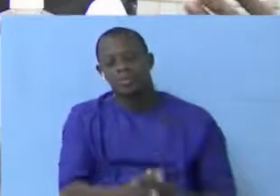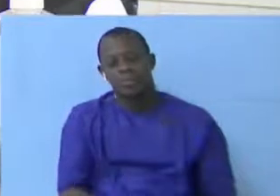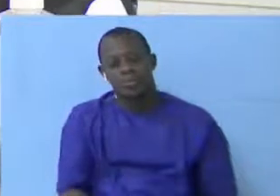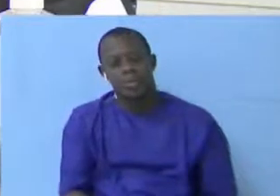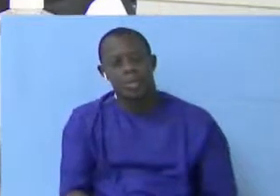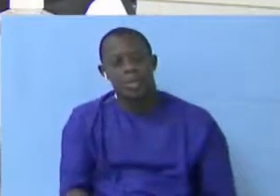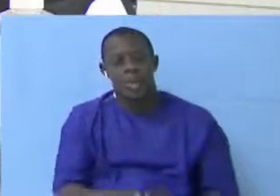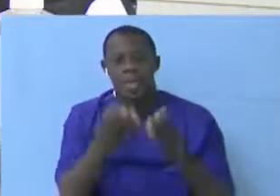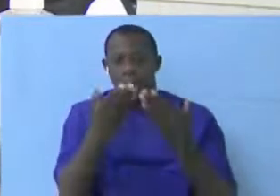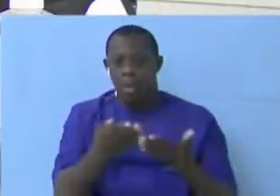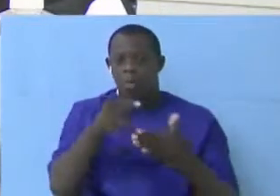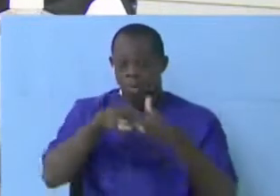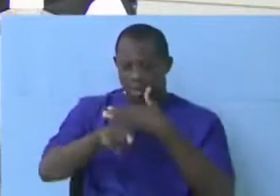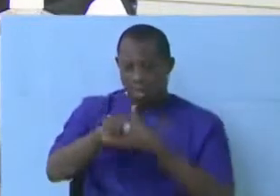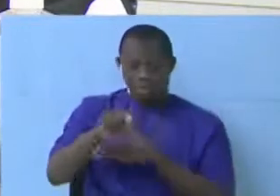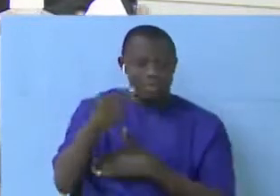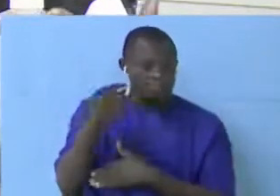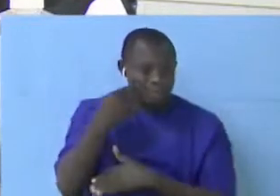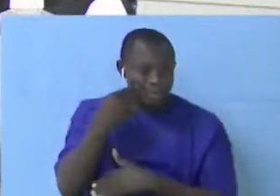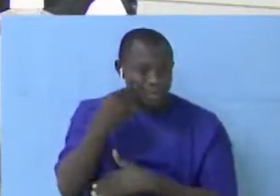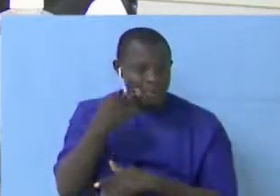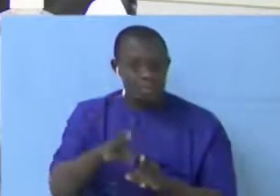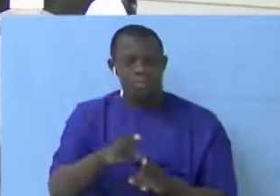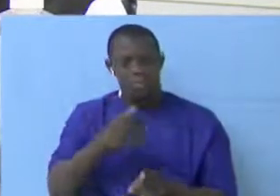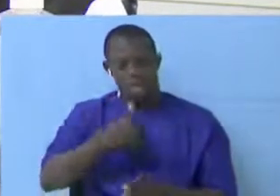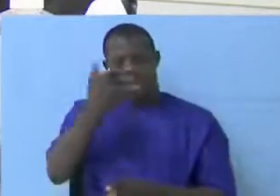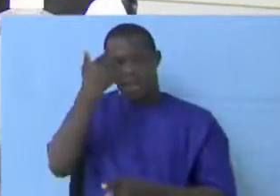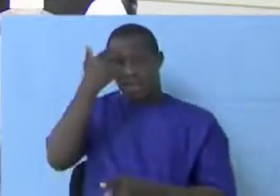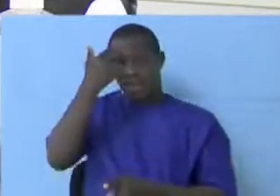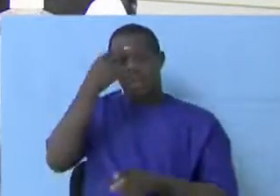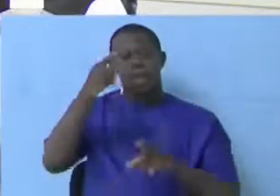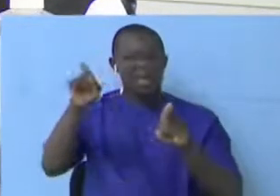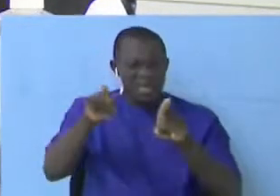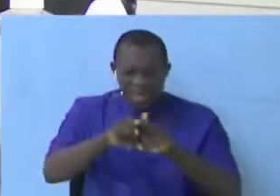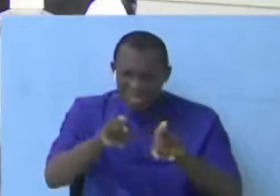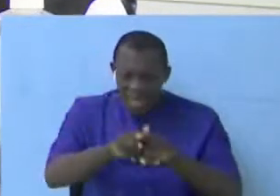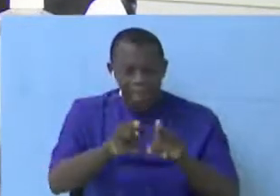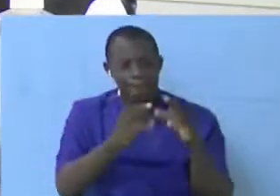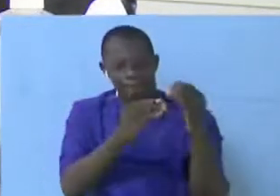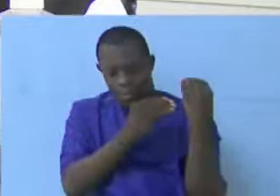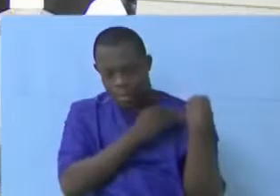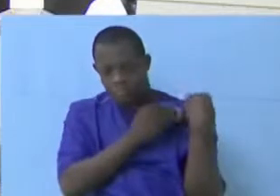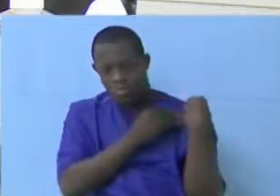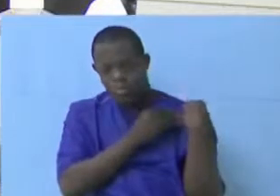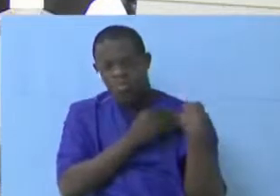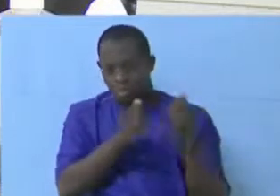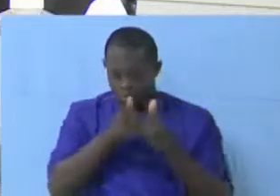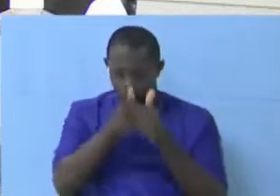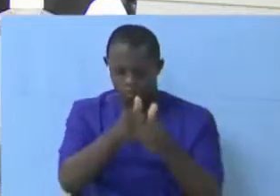So in this day, I was assuming the same responsibility. And